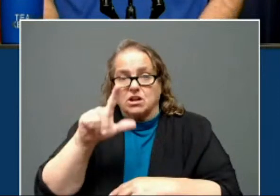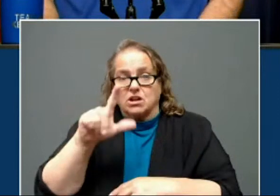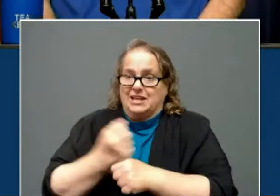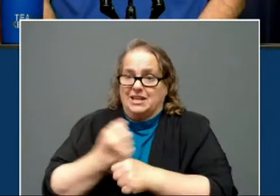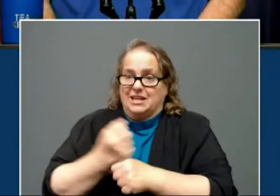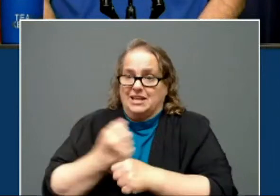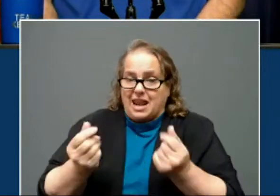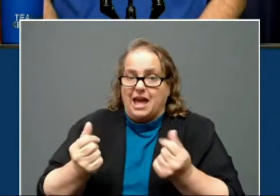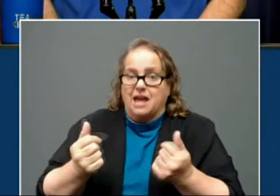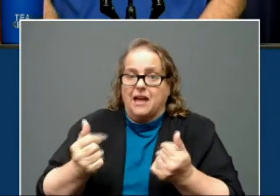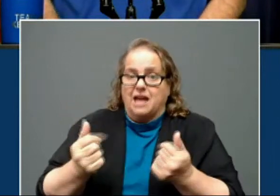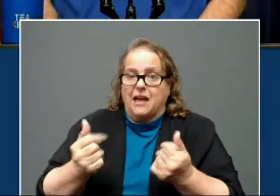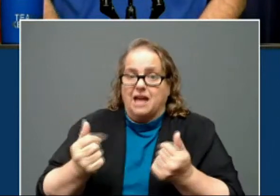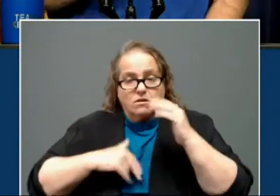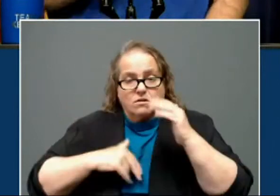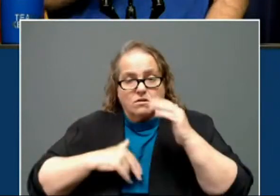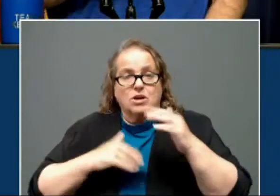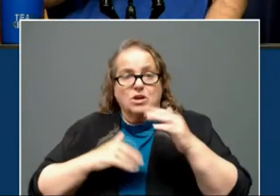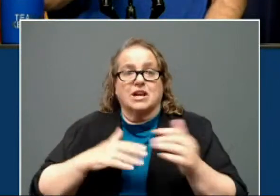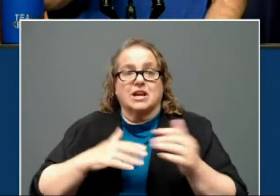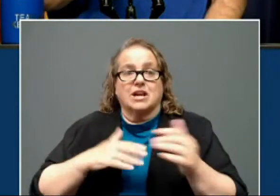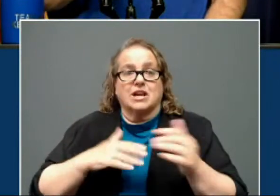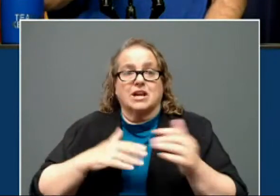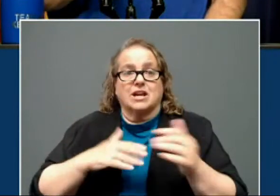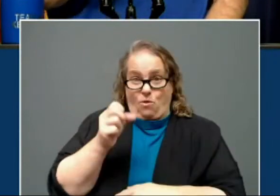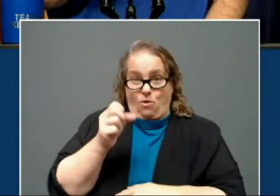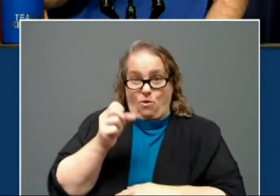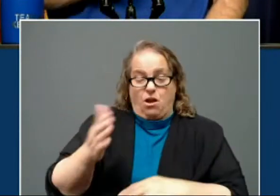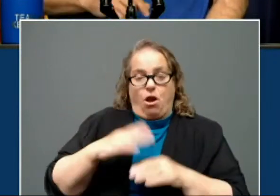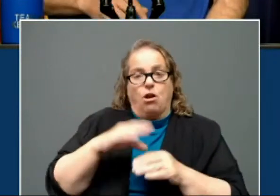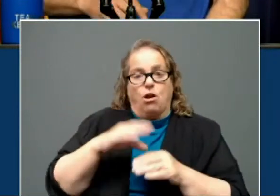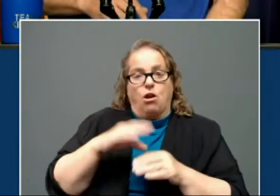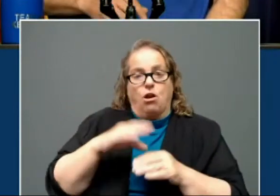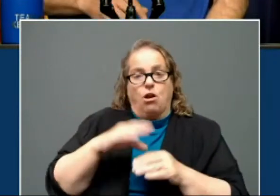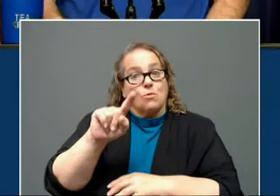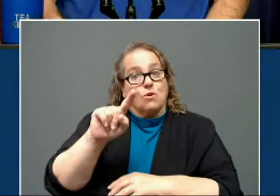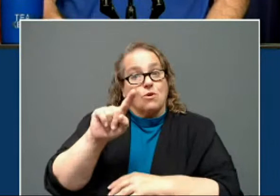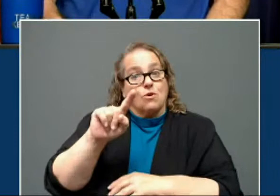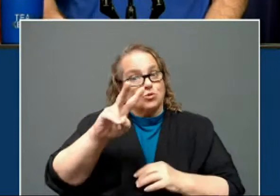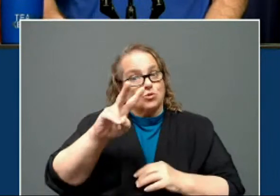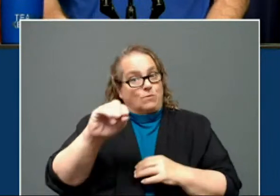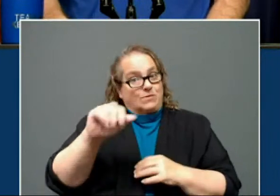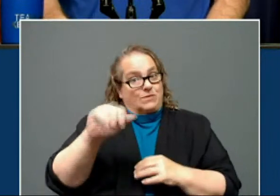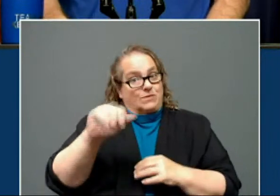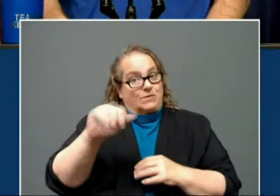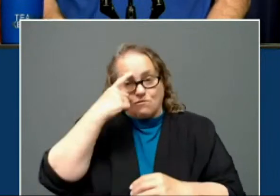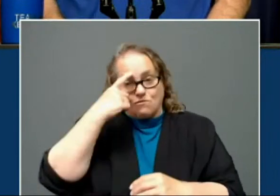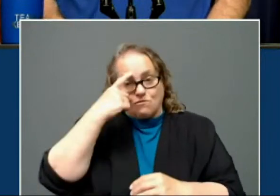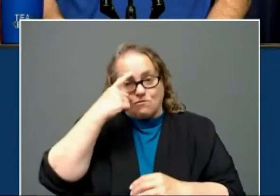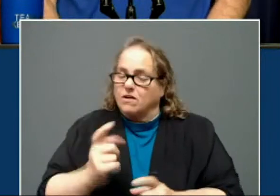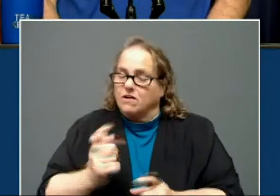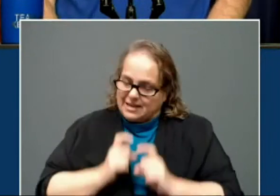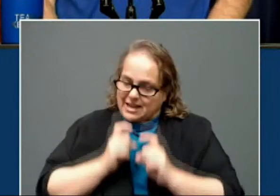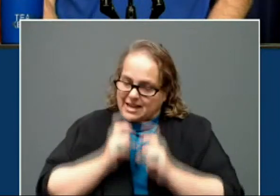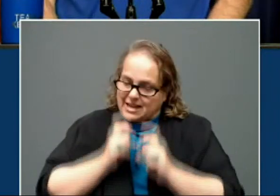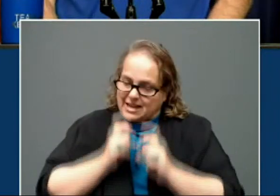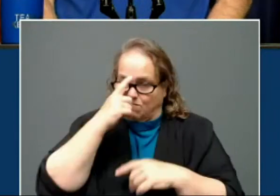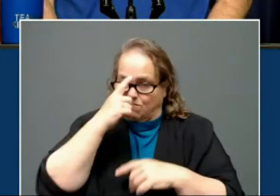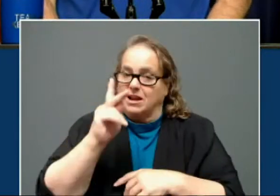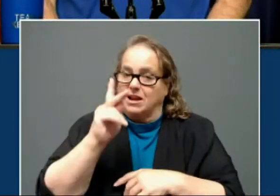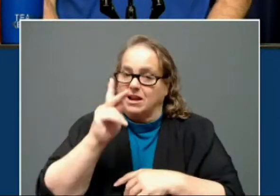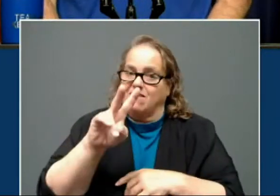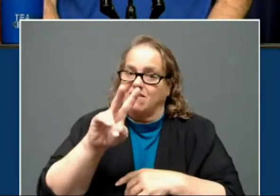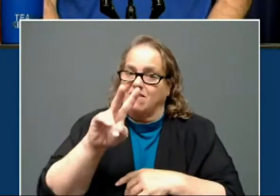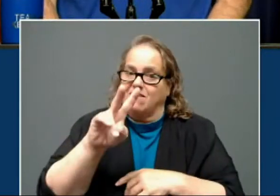construction. And he was there on October 1st, 2010 for the dedication of the Kentucky Veterans